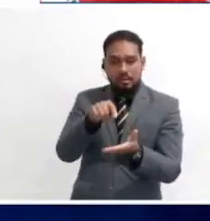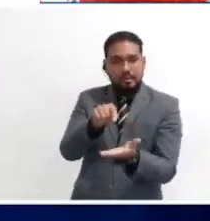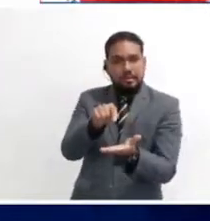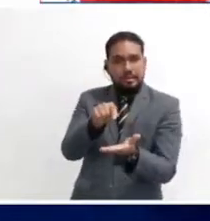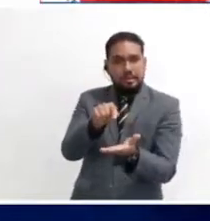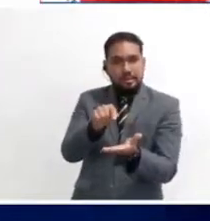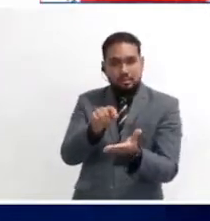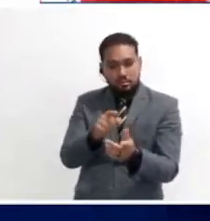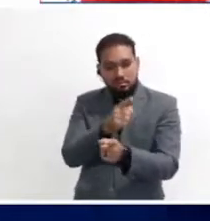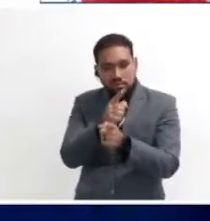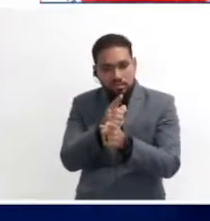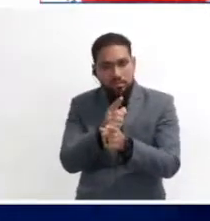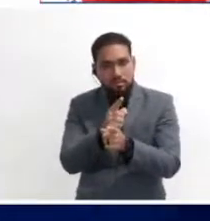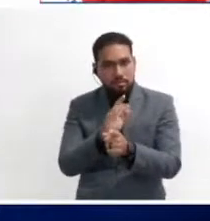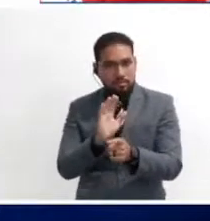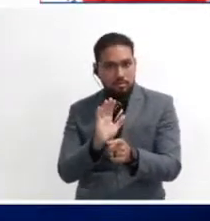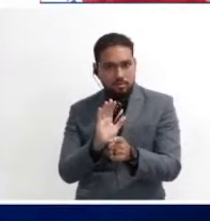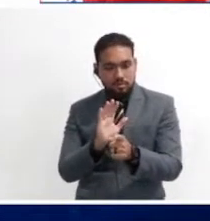performance parts.